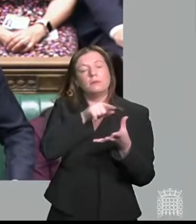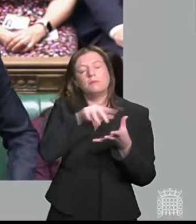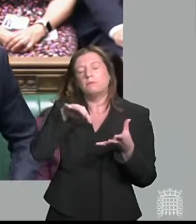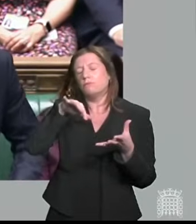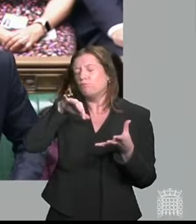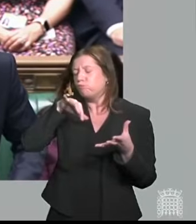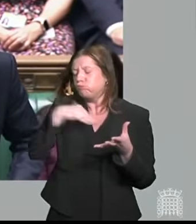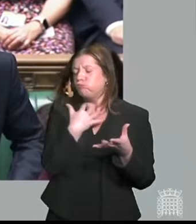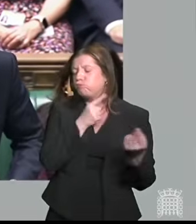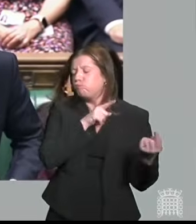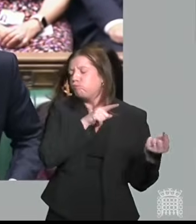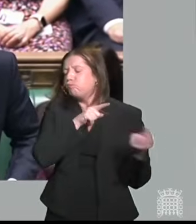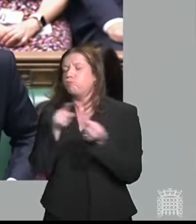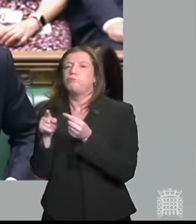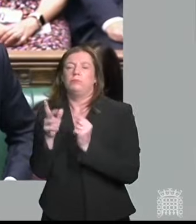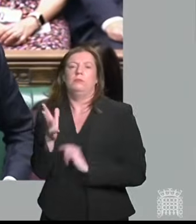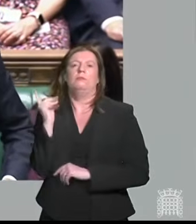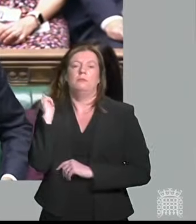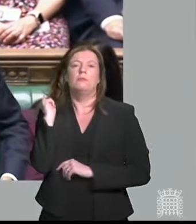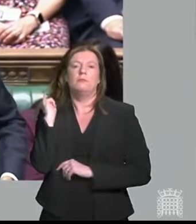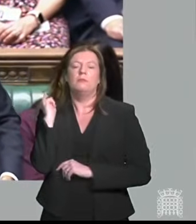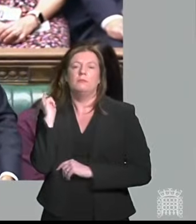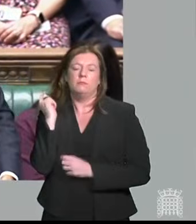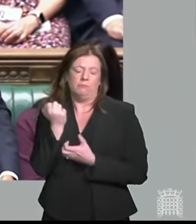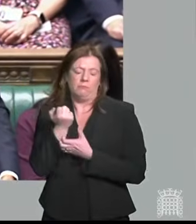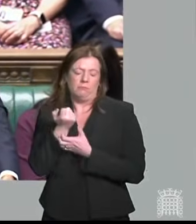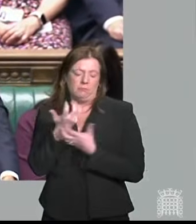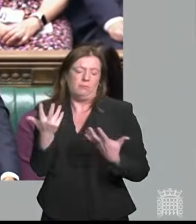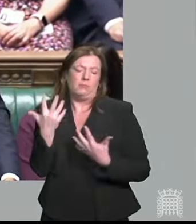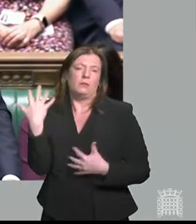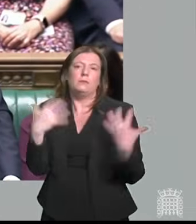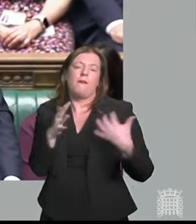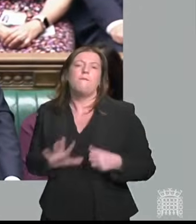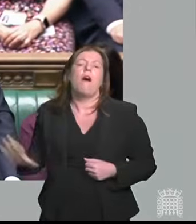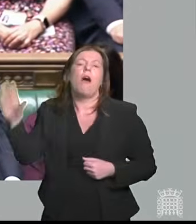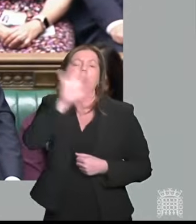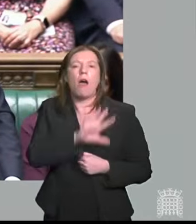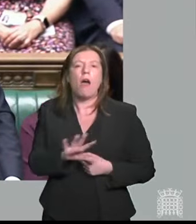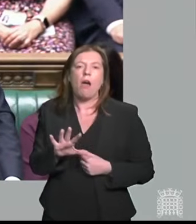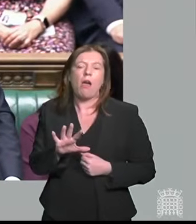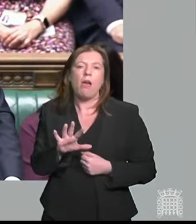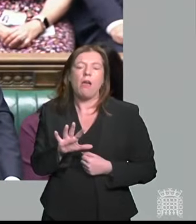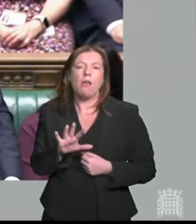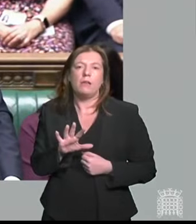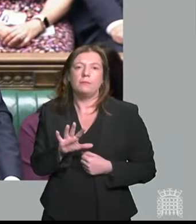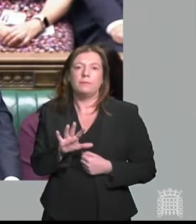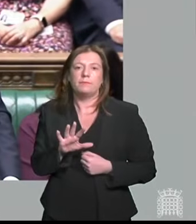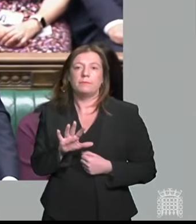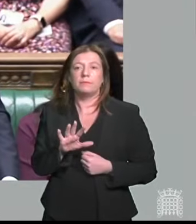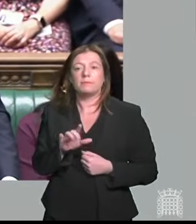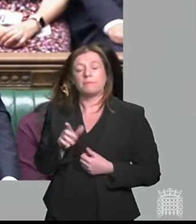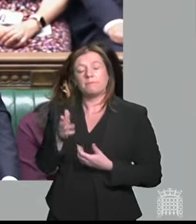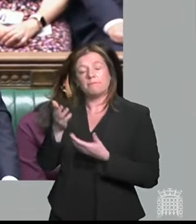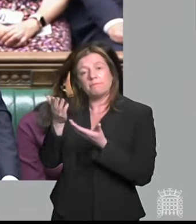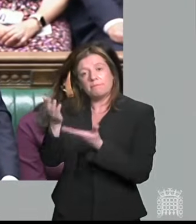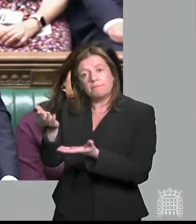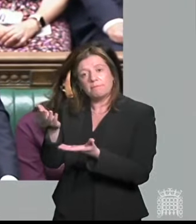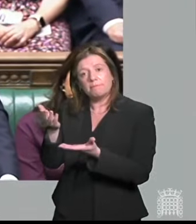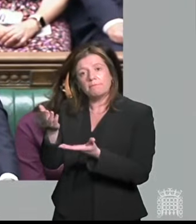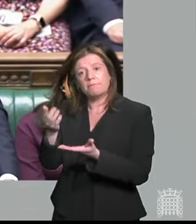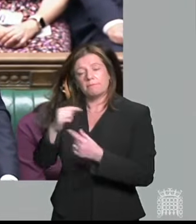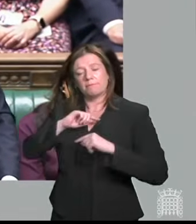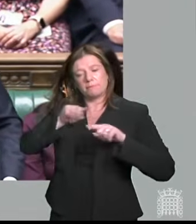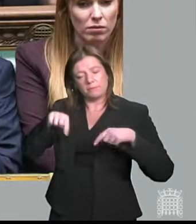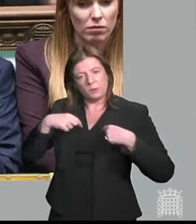brutal terrorist attack and causing untold suffering on many. And as the Honourable Gentleman said, we